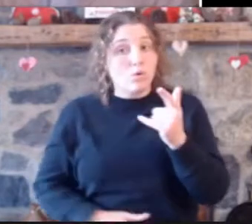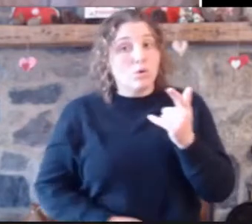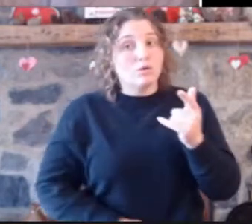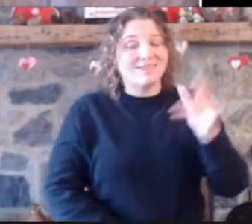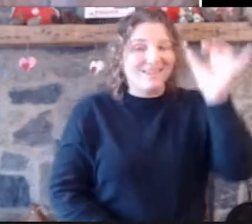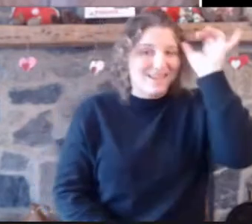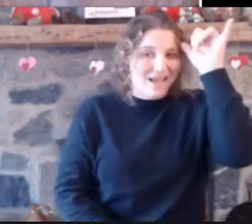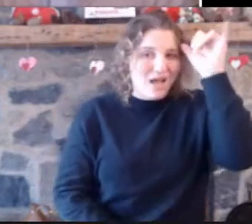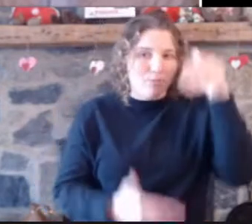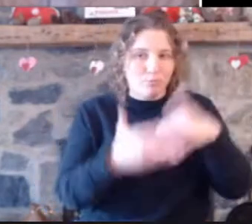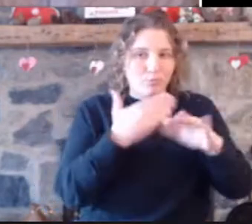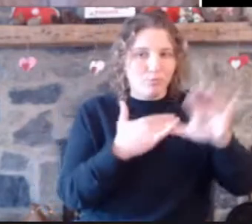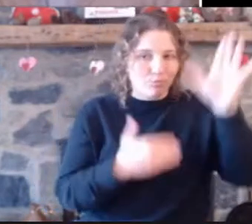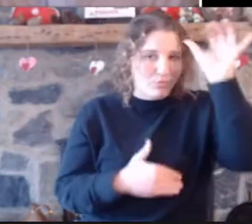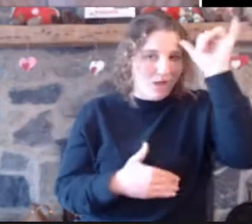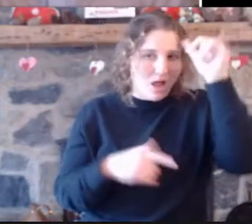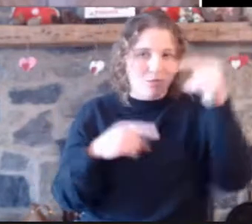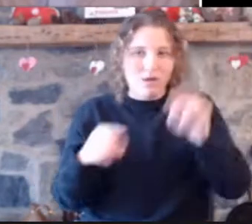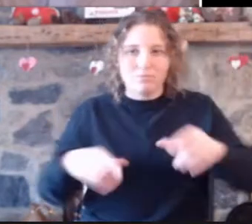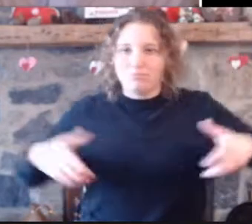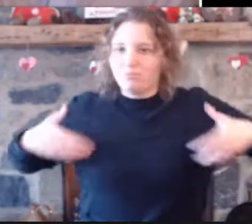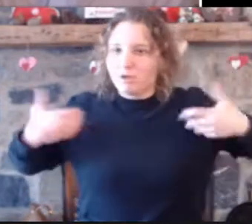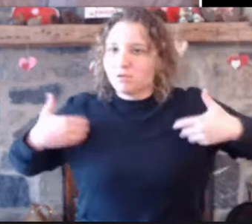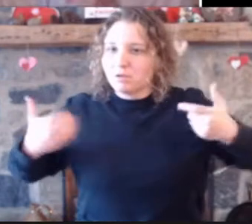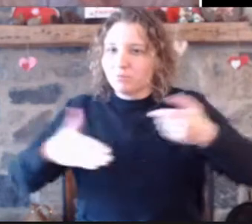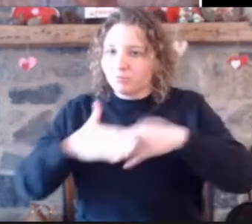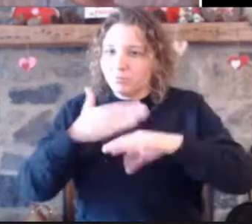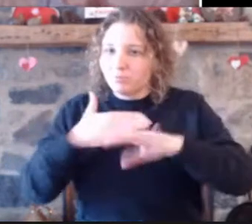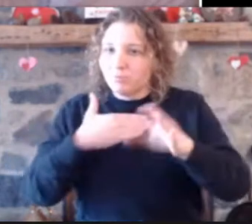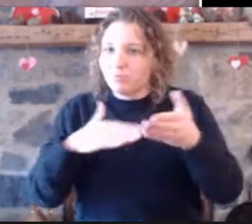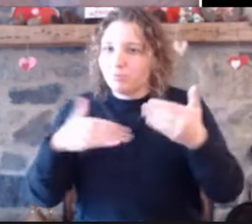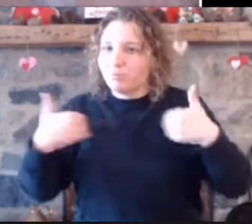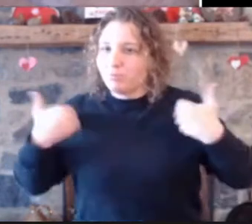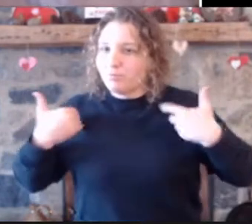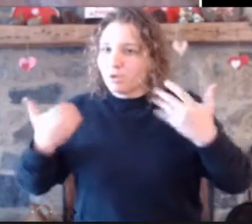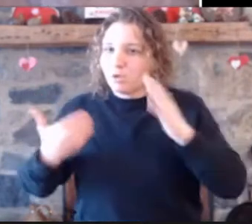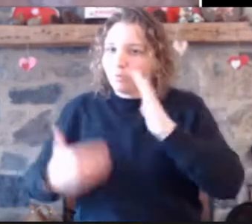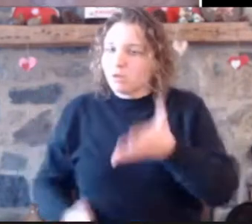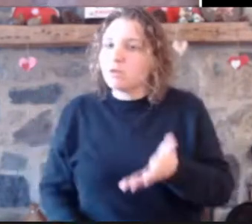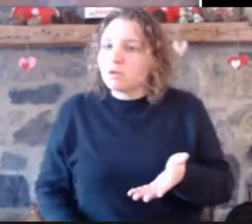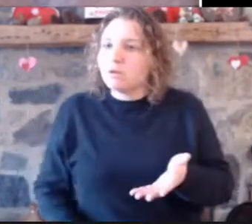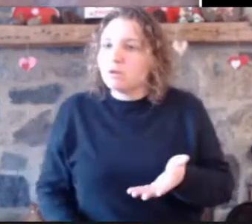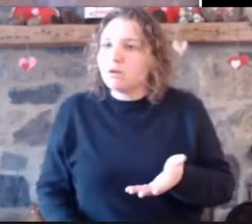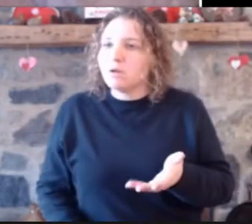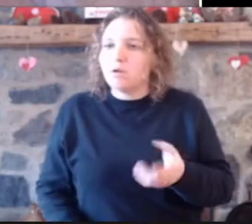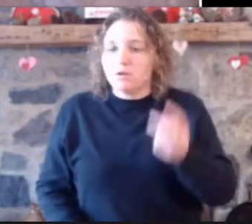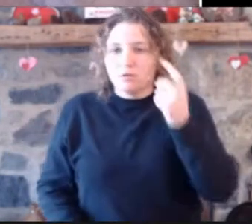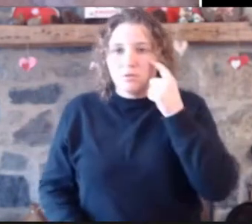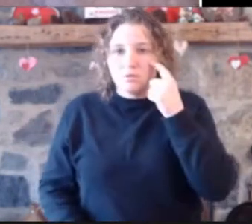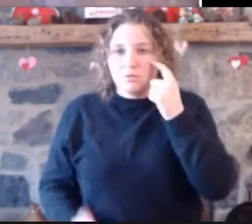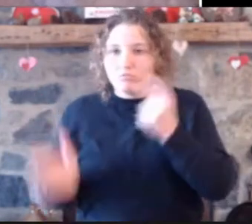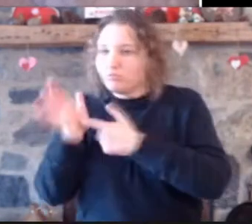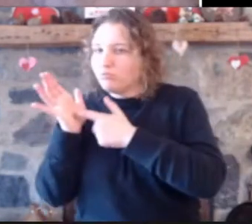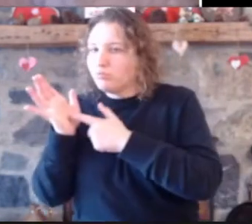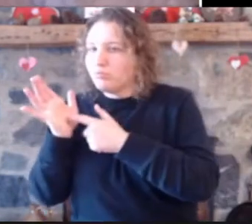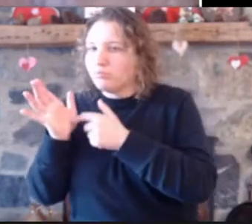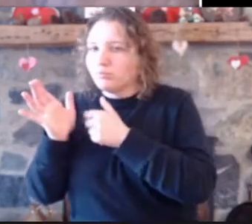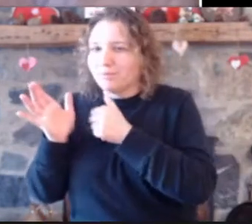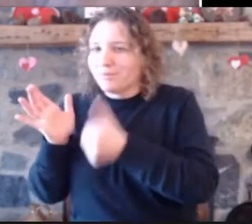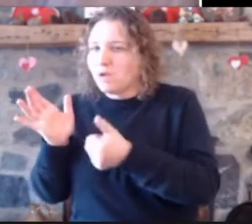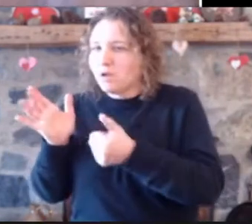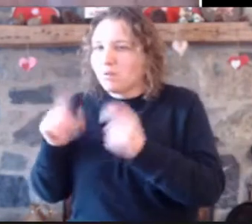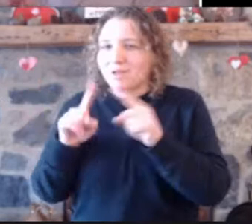cows? Cows. Chimps. Everybody follow me? So we don't observe it, but they claim it exists.